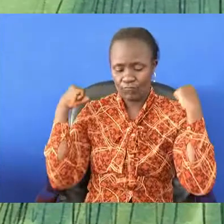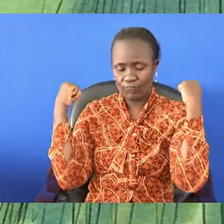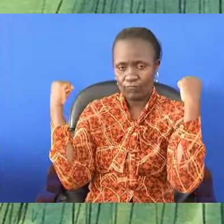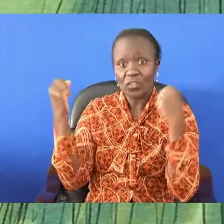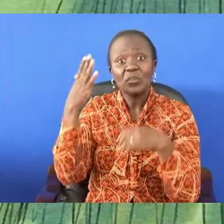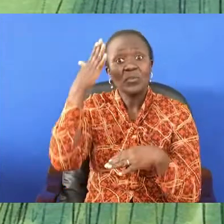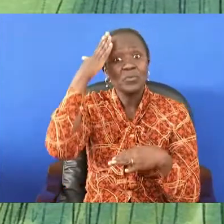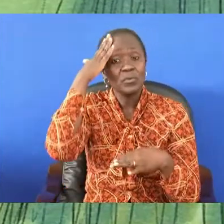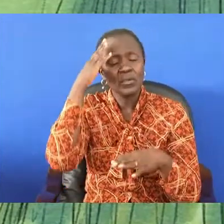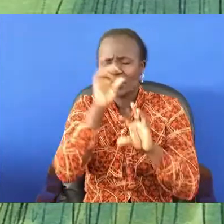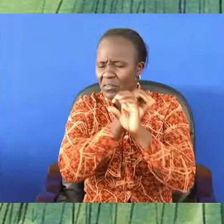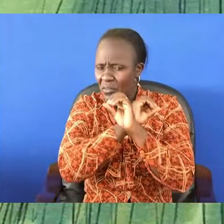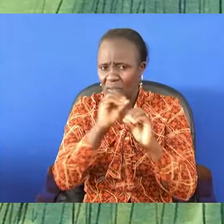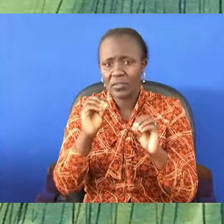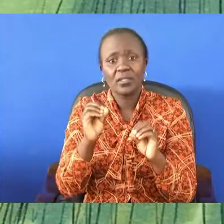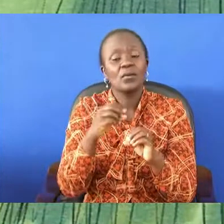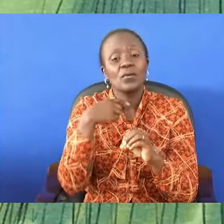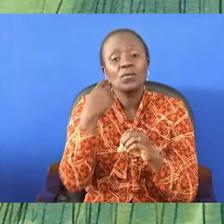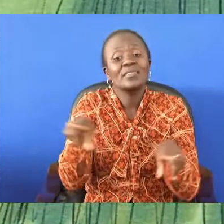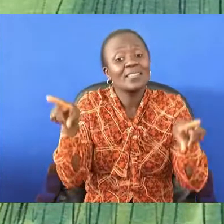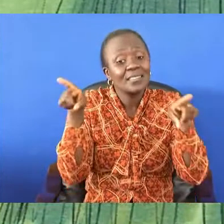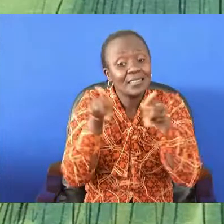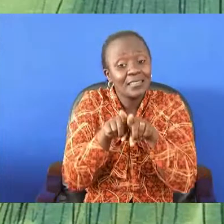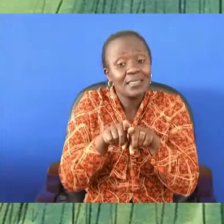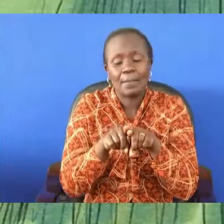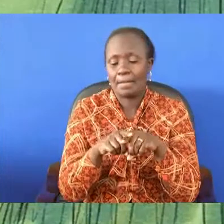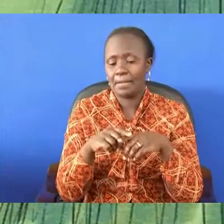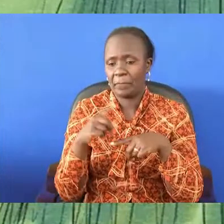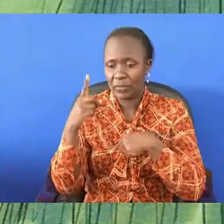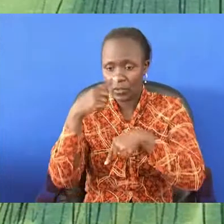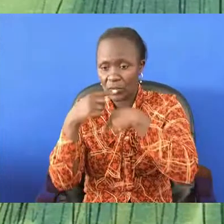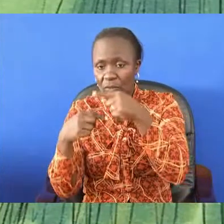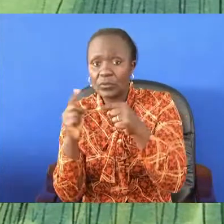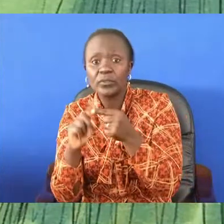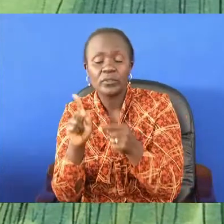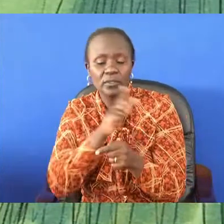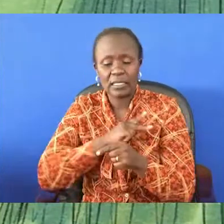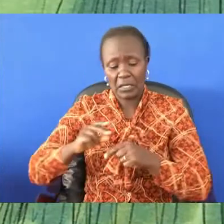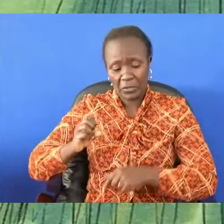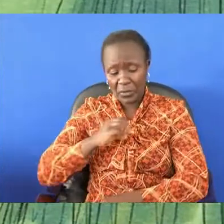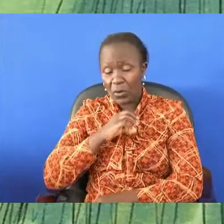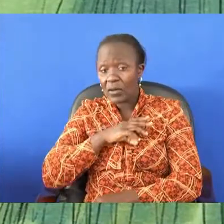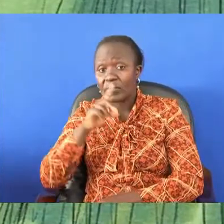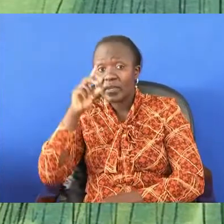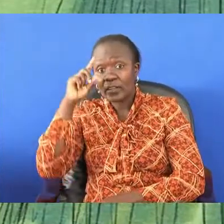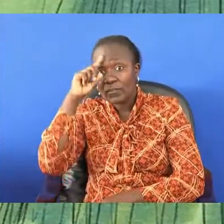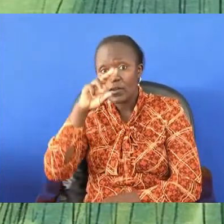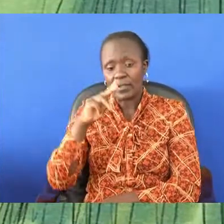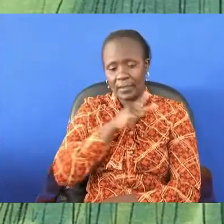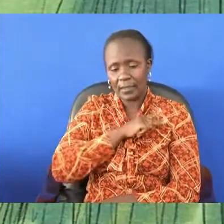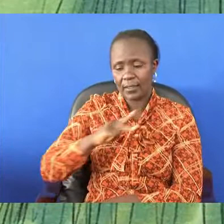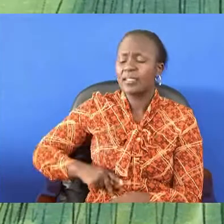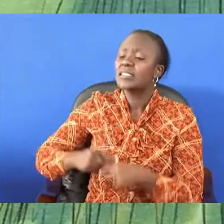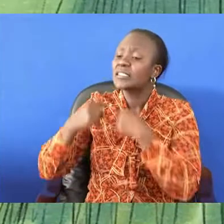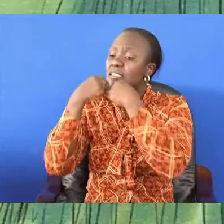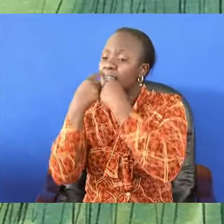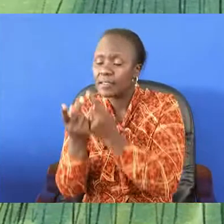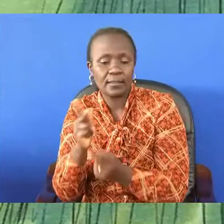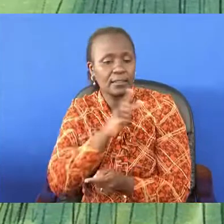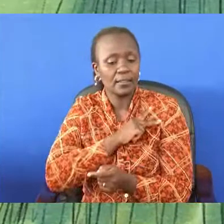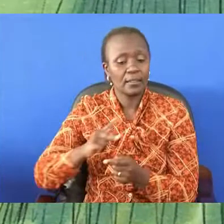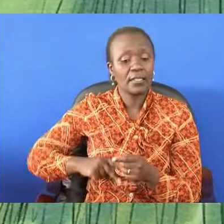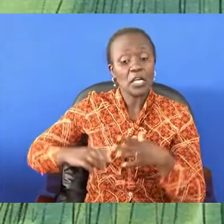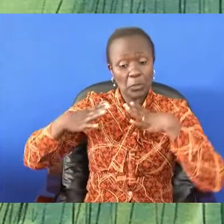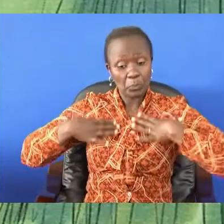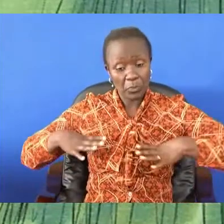No one else was so courageous to go to the king. They were so afraid of him. He went and told the king, these